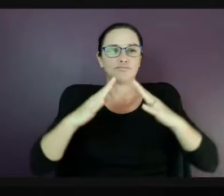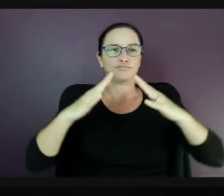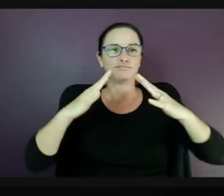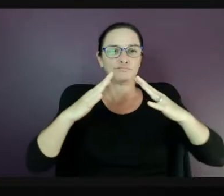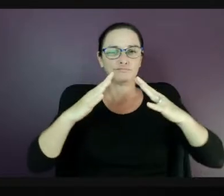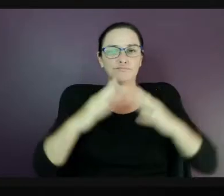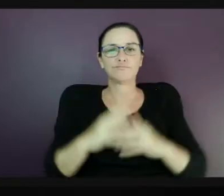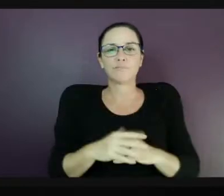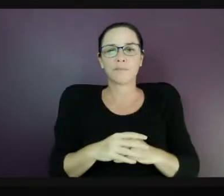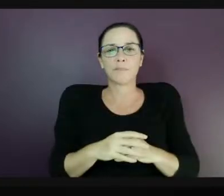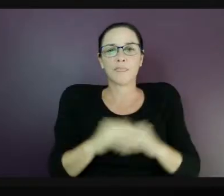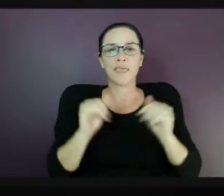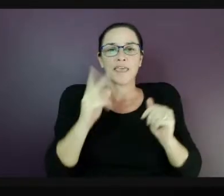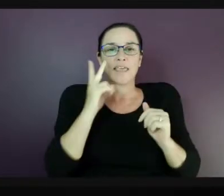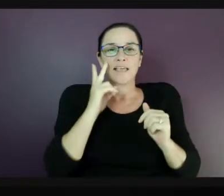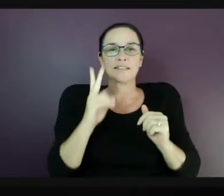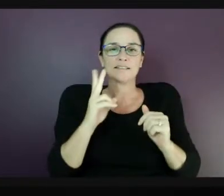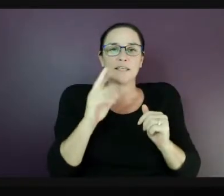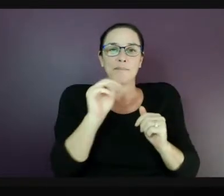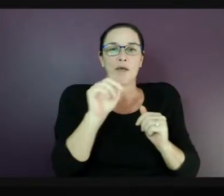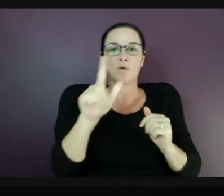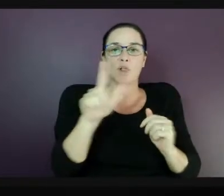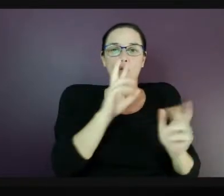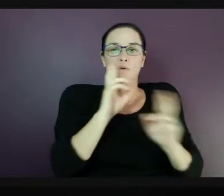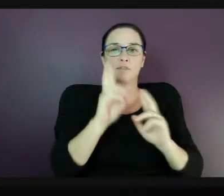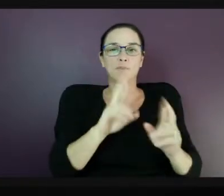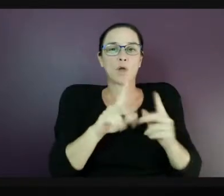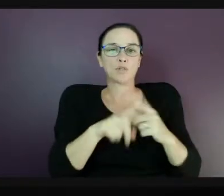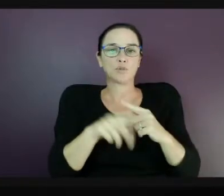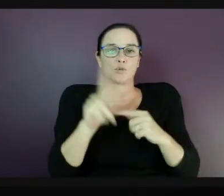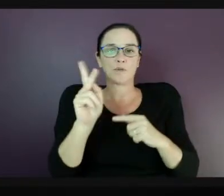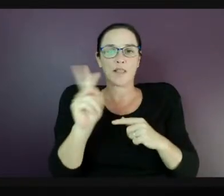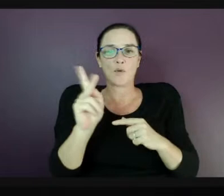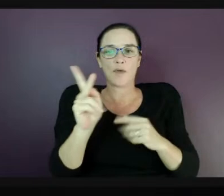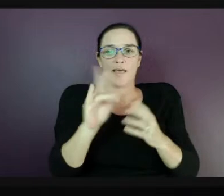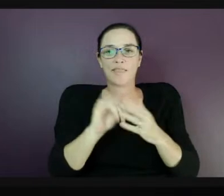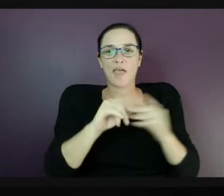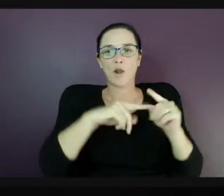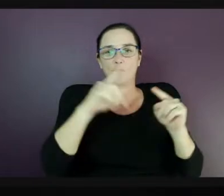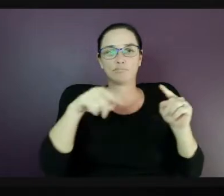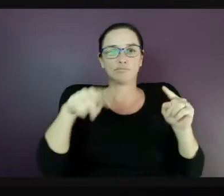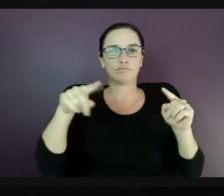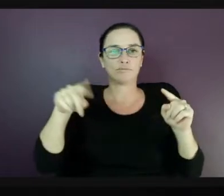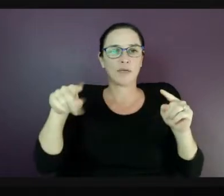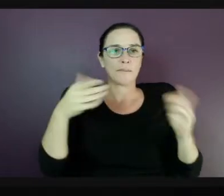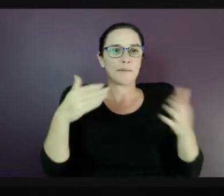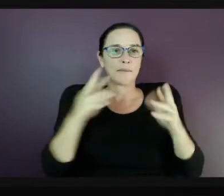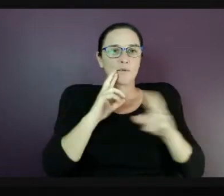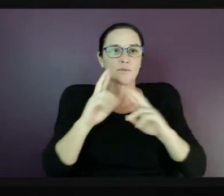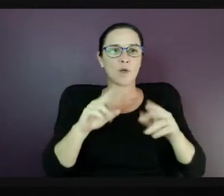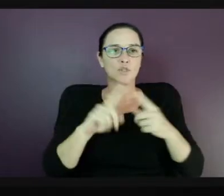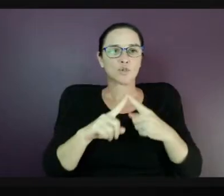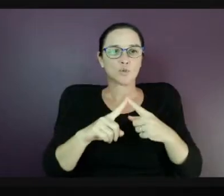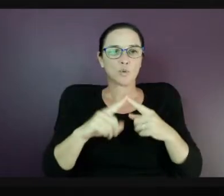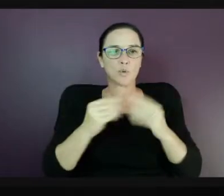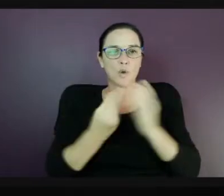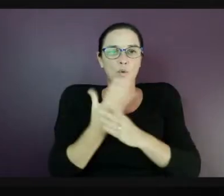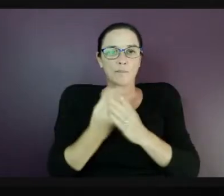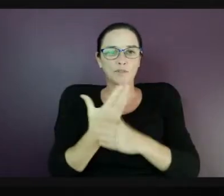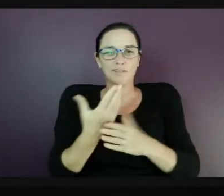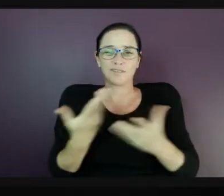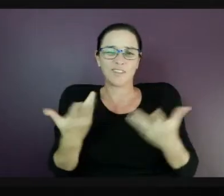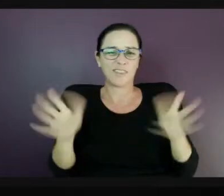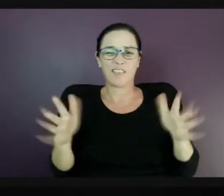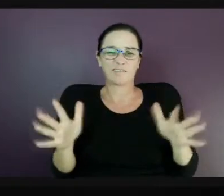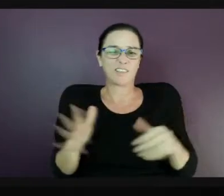Mauna Loa respond to Kilauea's eruptions and somewhat inflation, so this little wiggle is happening through here. It may just be that, and it's hard to read much more into it